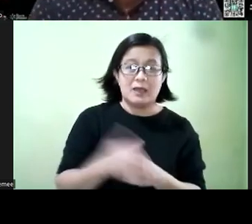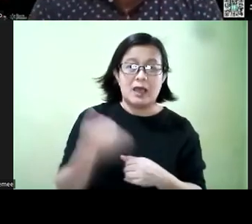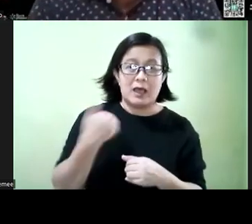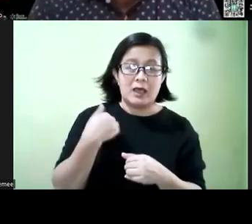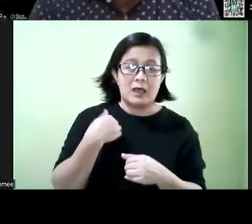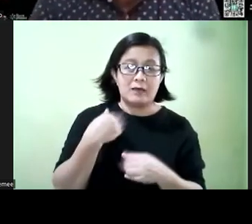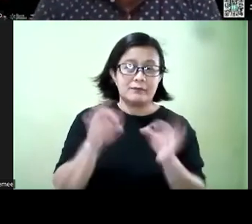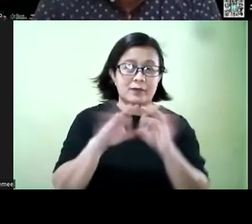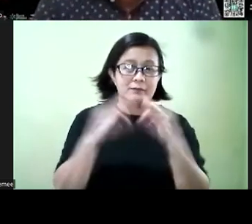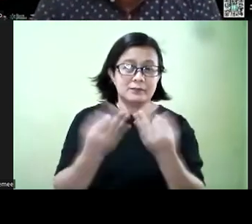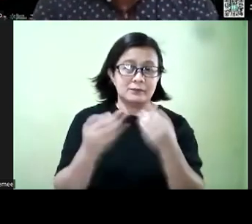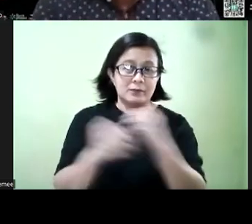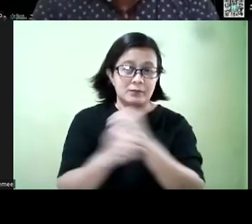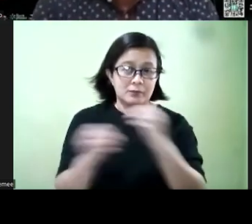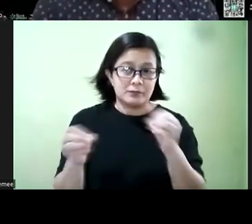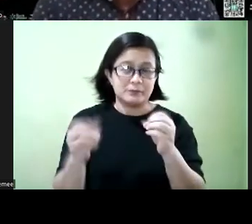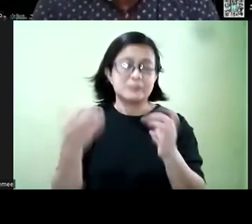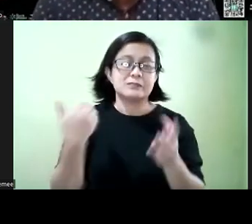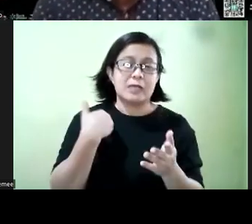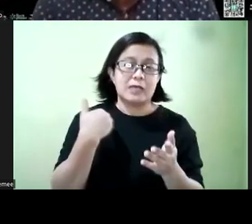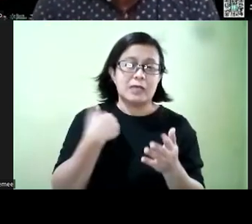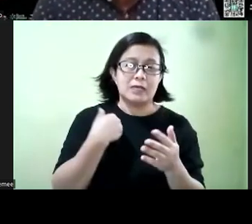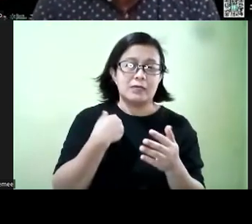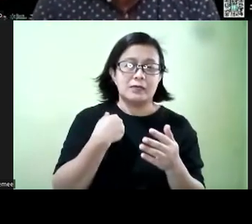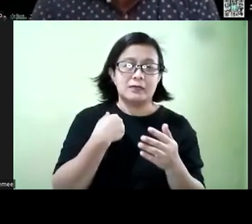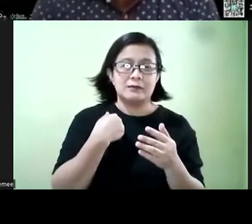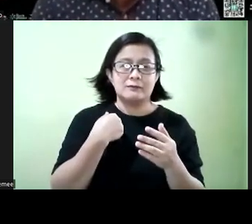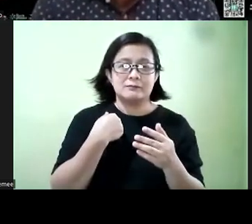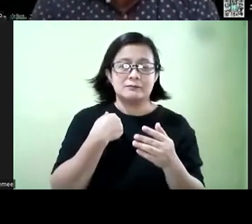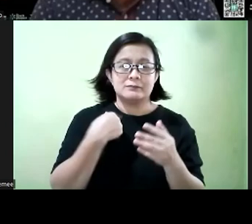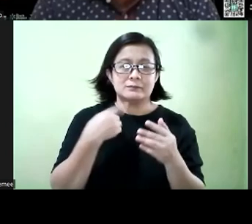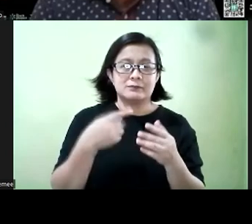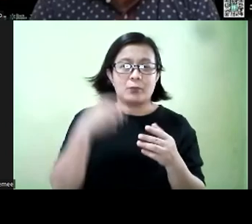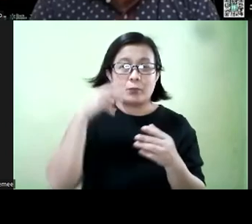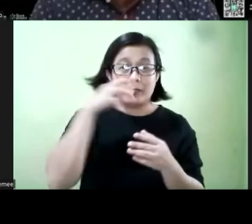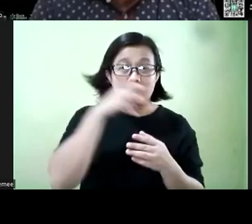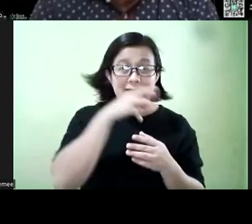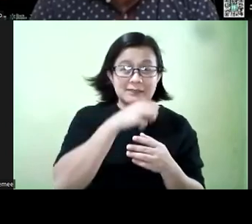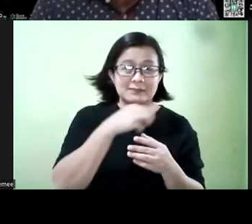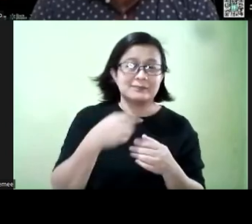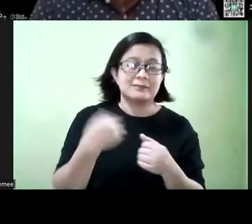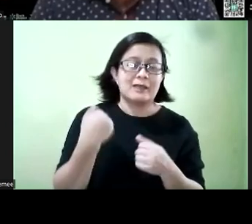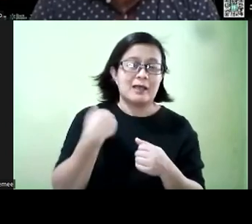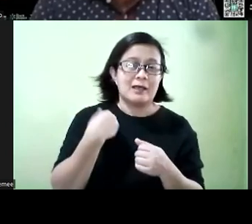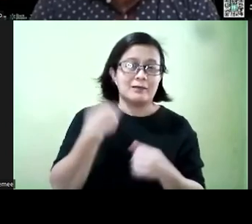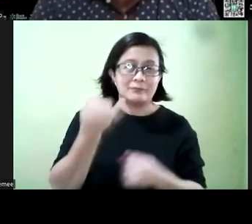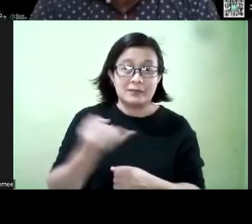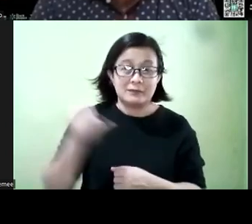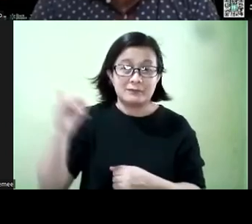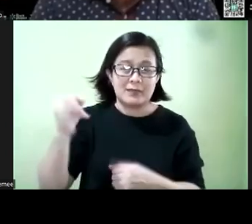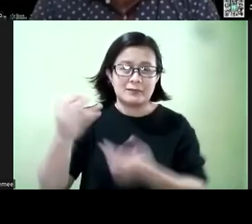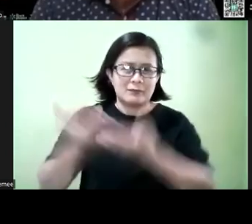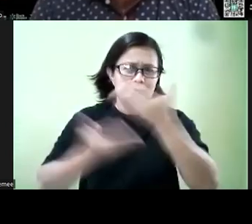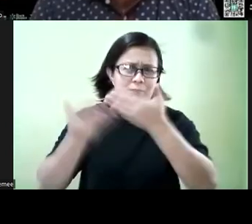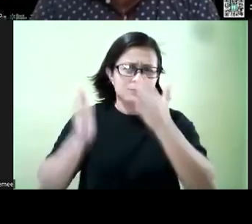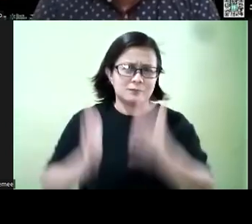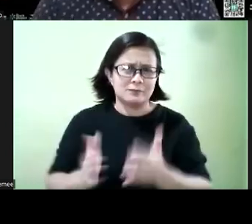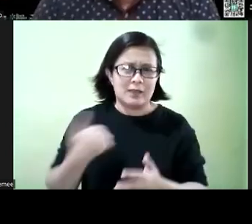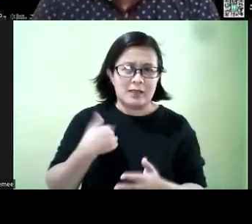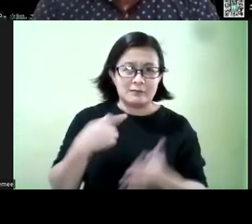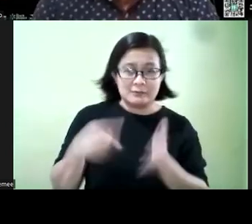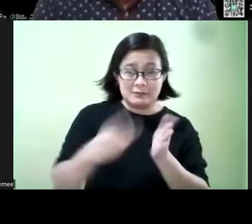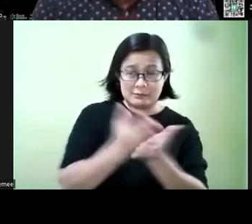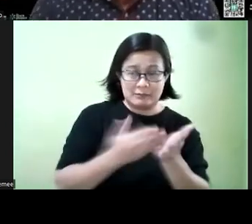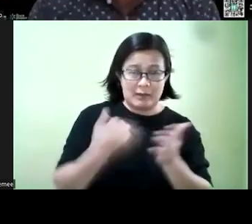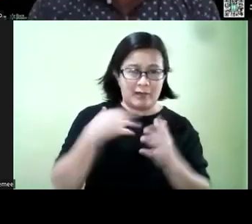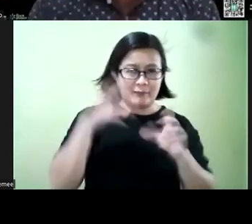up having all this weird board meeting. I've been in those board meetings. I've been invited as a consultant, so medyo weird, nagsisigawan sila in front